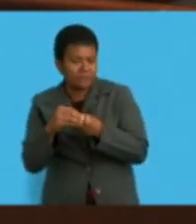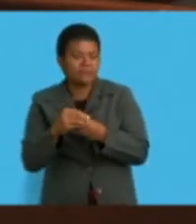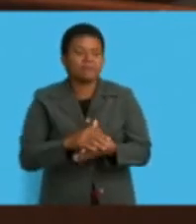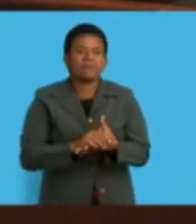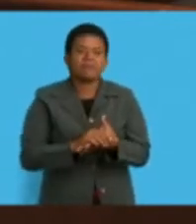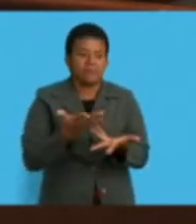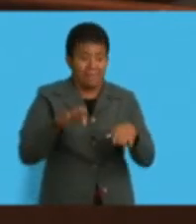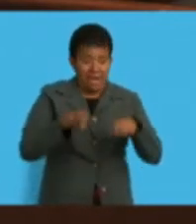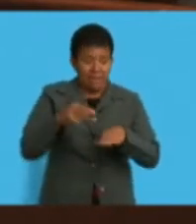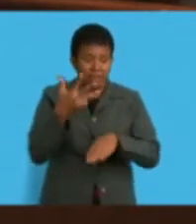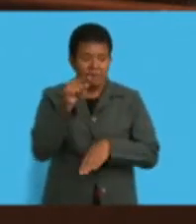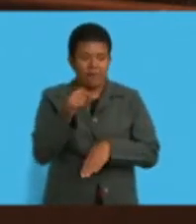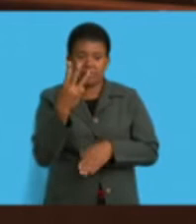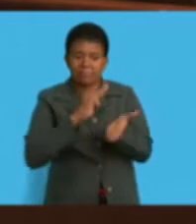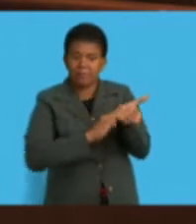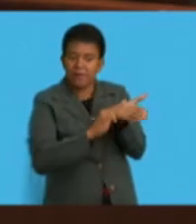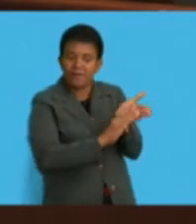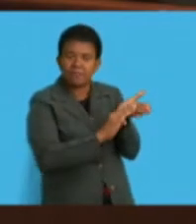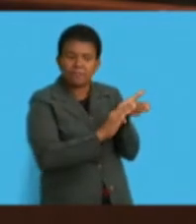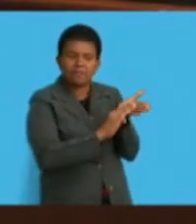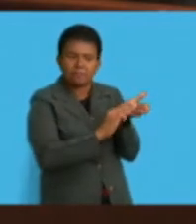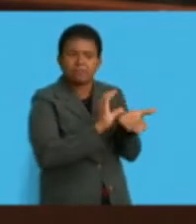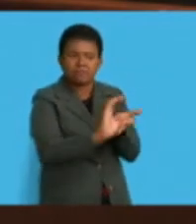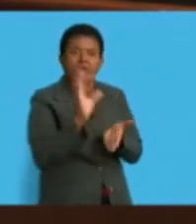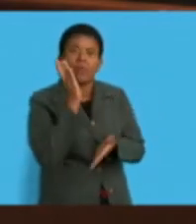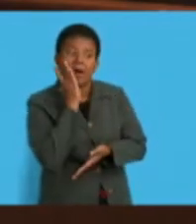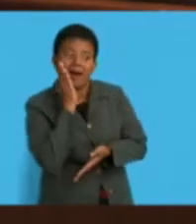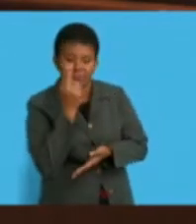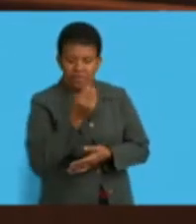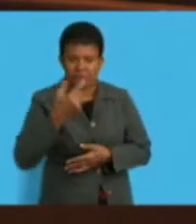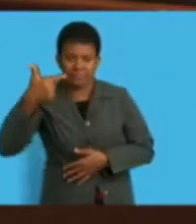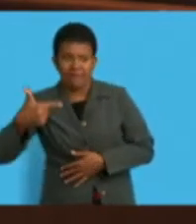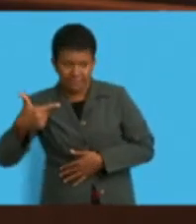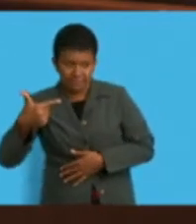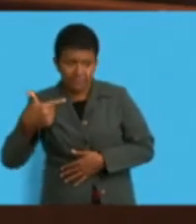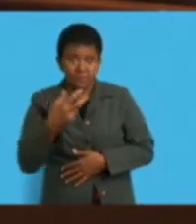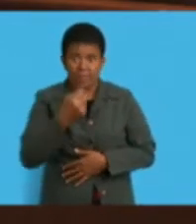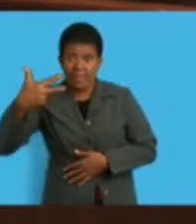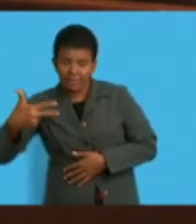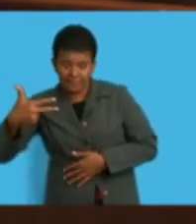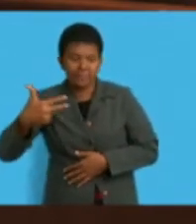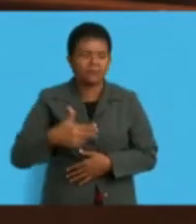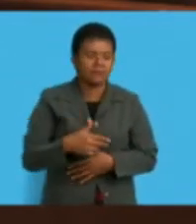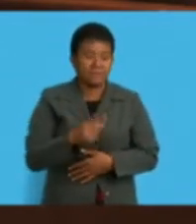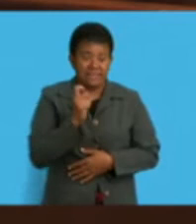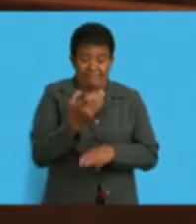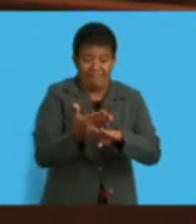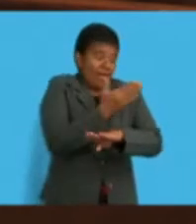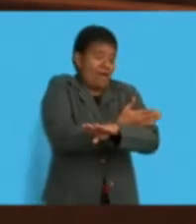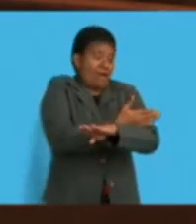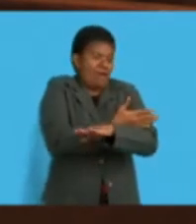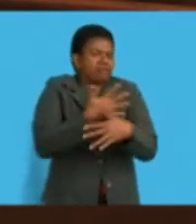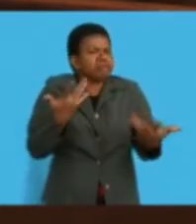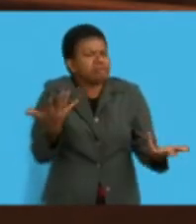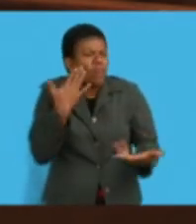$9.3 million will only be released in the 2017-2018 fiscal year if elections are held before August 2018. Should it